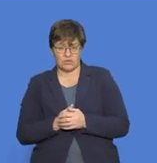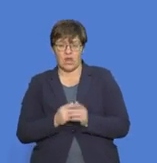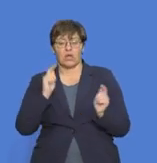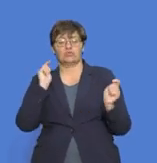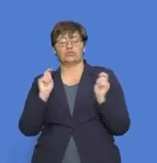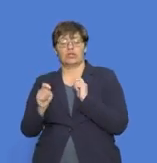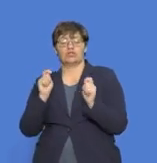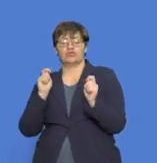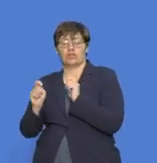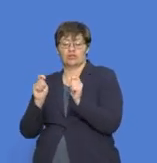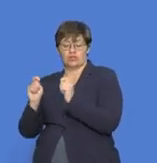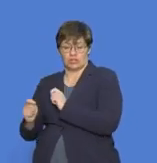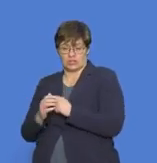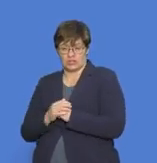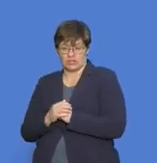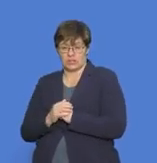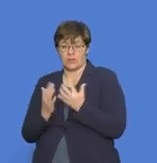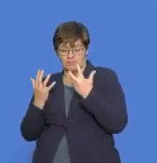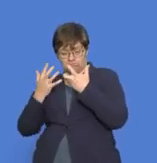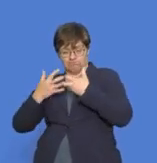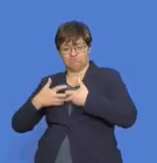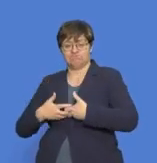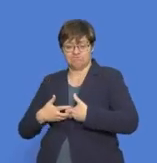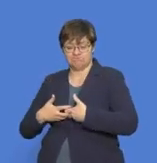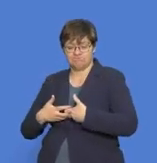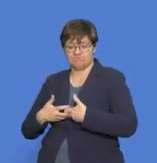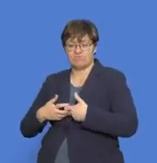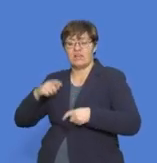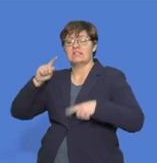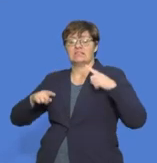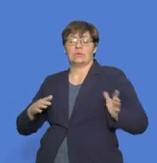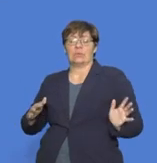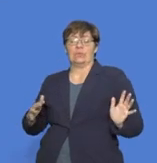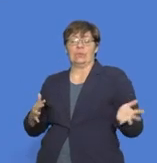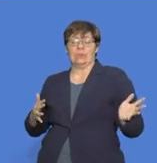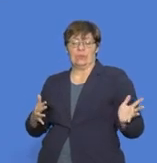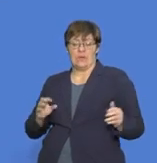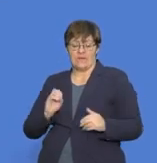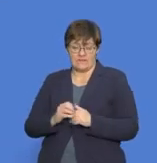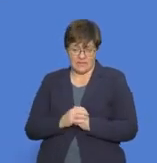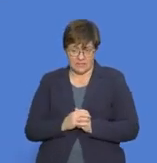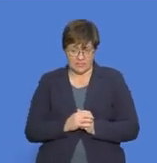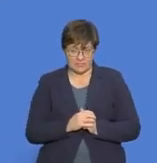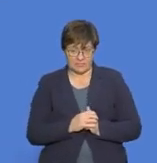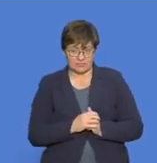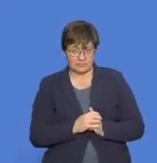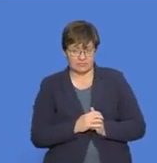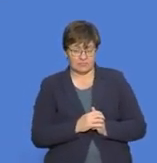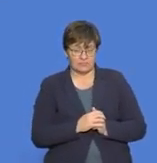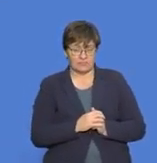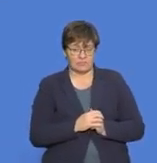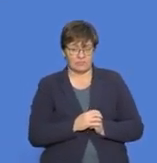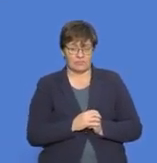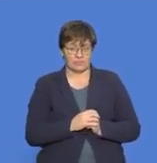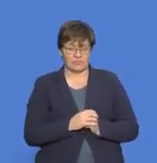changes correspond to the different wind speeds that the plant was placed